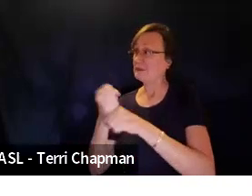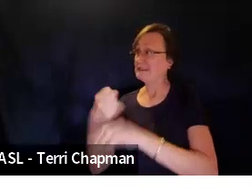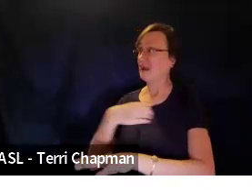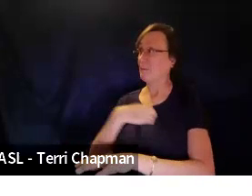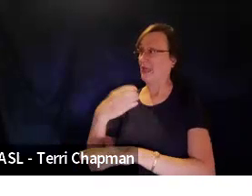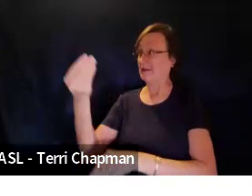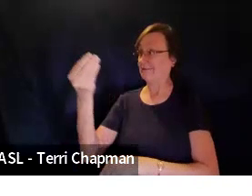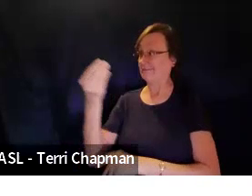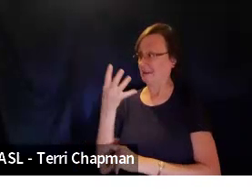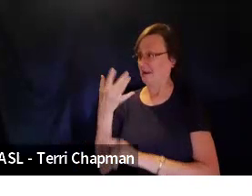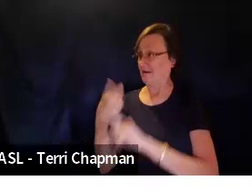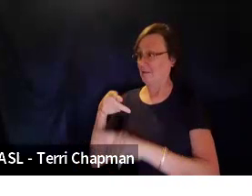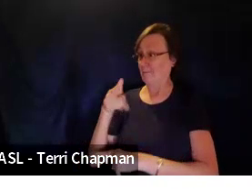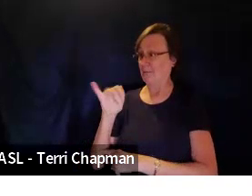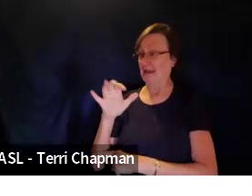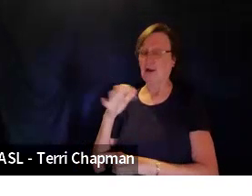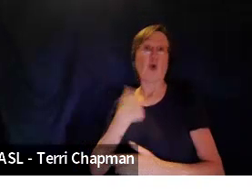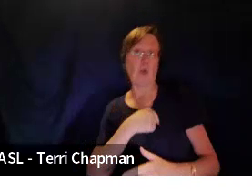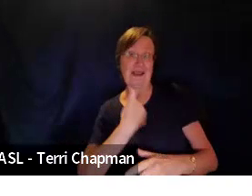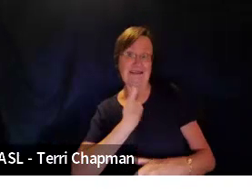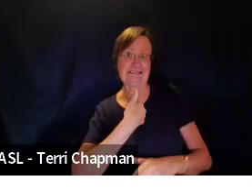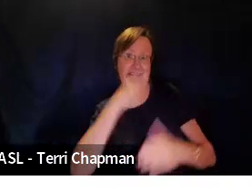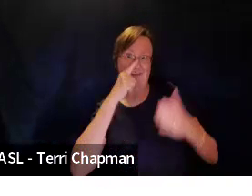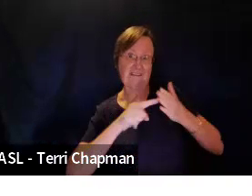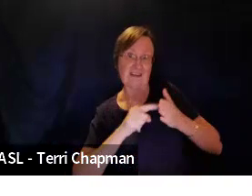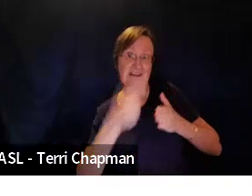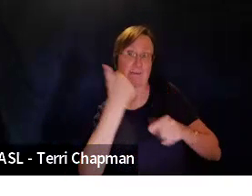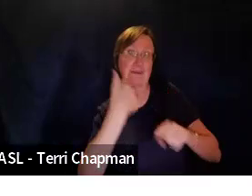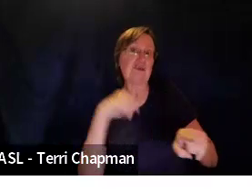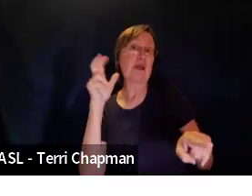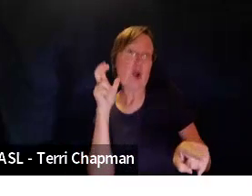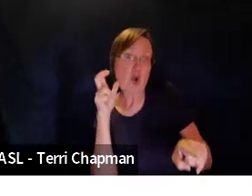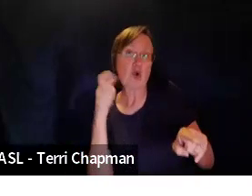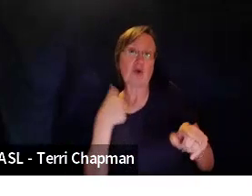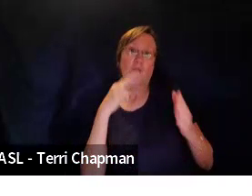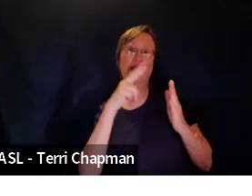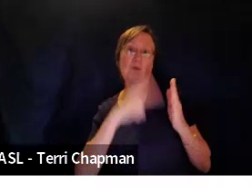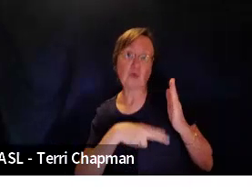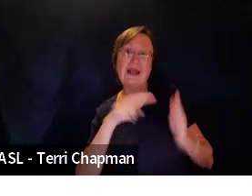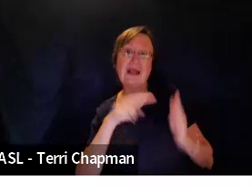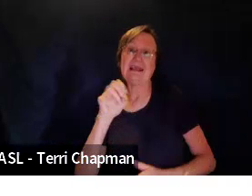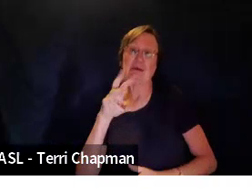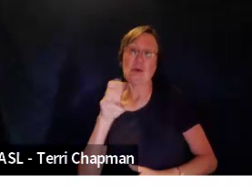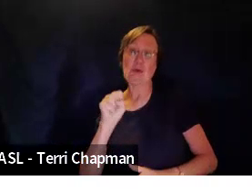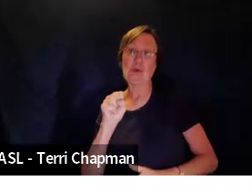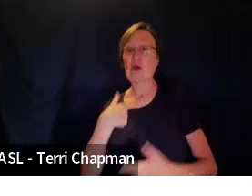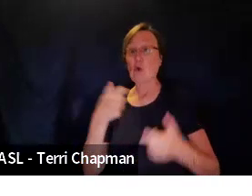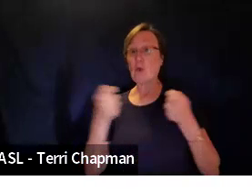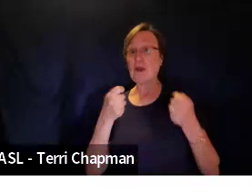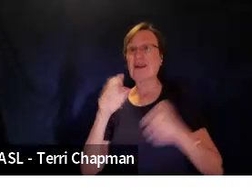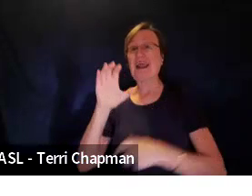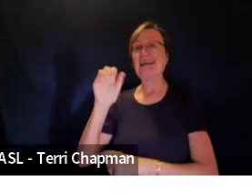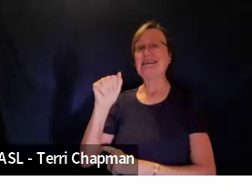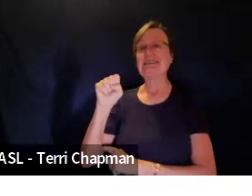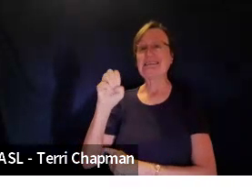or we conduct our own investigation based off of something we've heard or read about in the news, we handle these investigations on a case-by-case